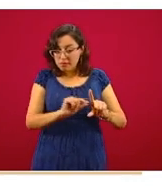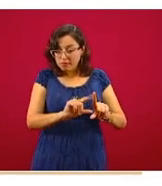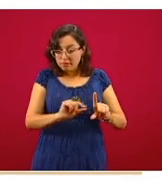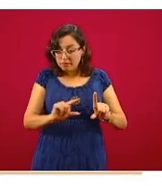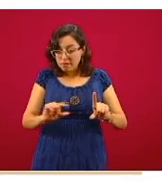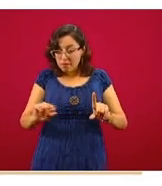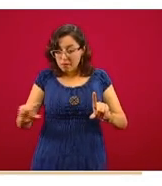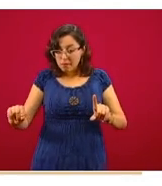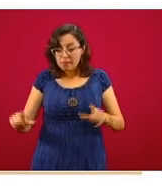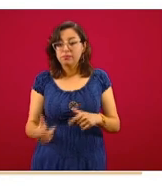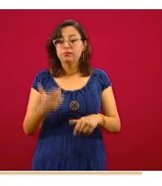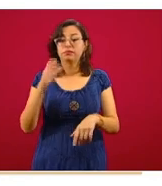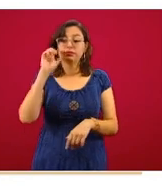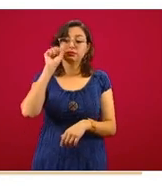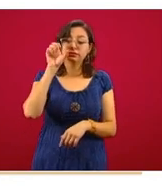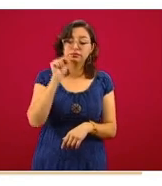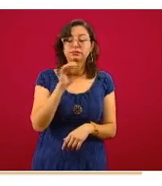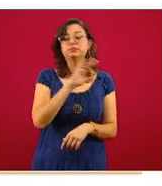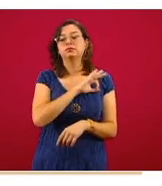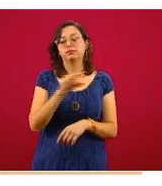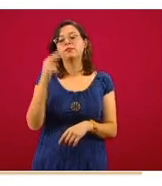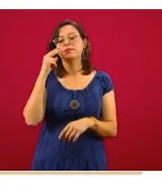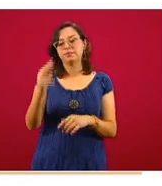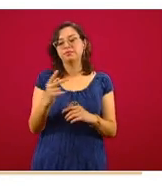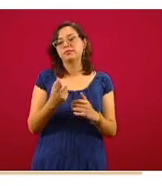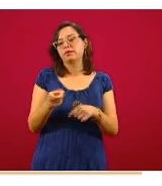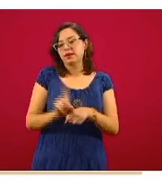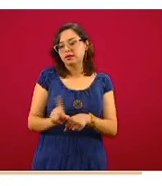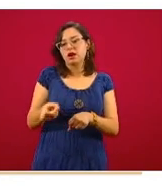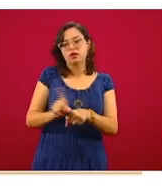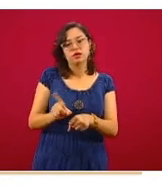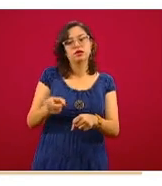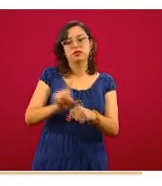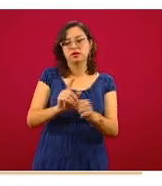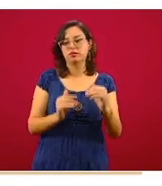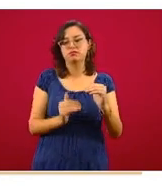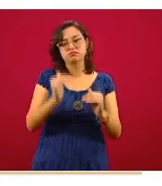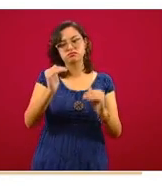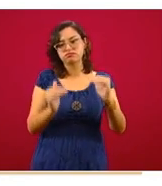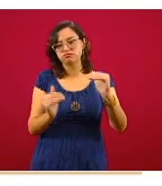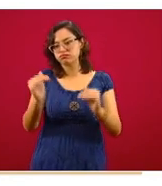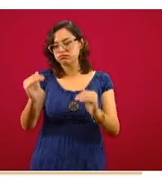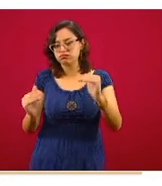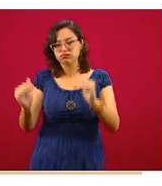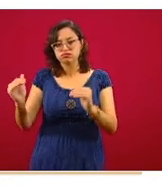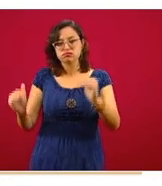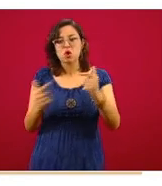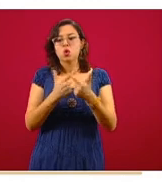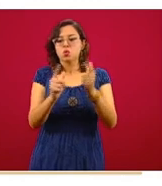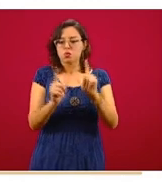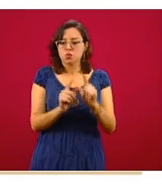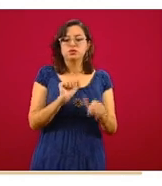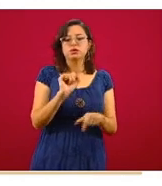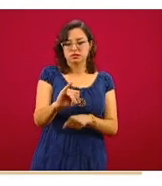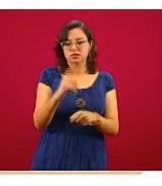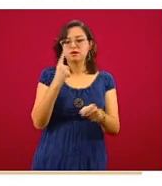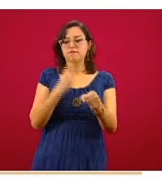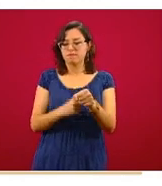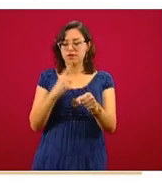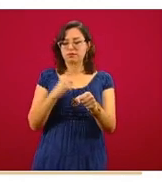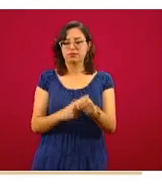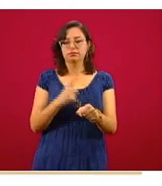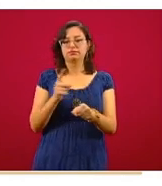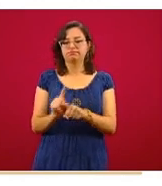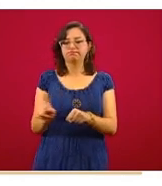1,515 cases confirmed during the past 24 hours, which means a 7.9% increase with respect